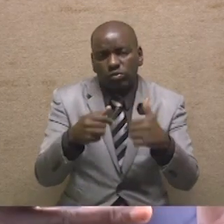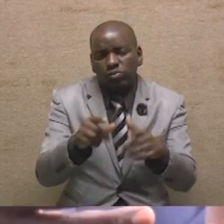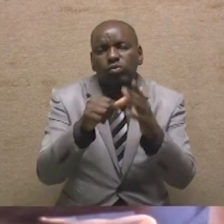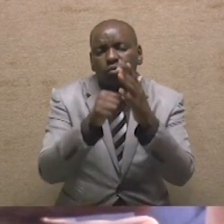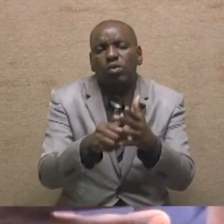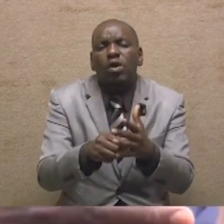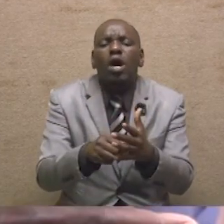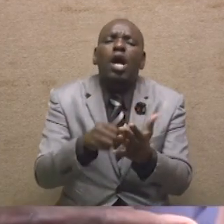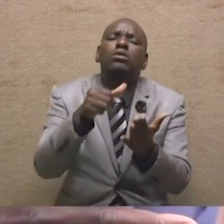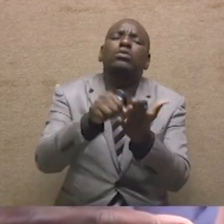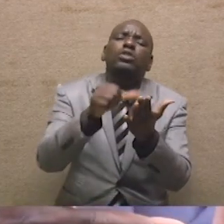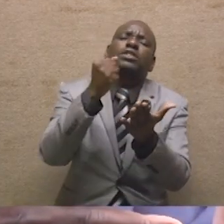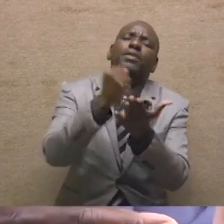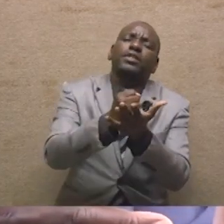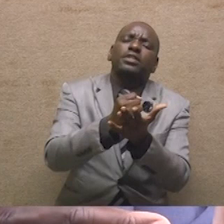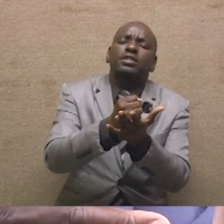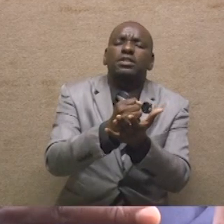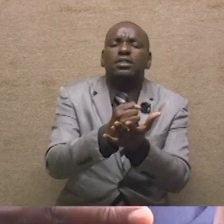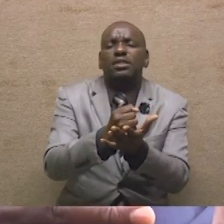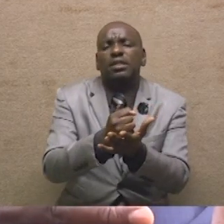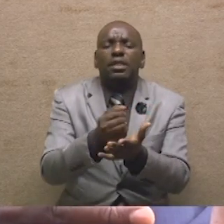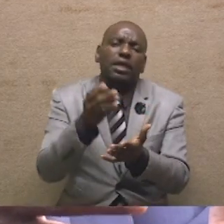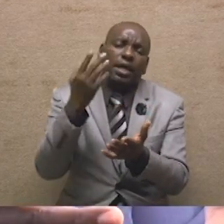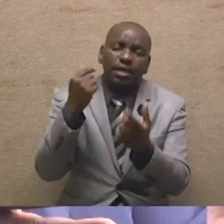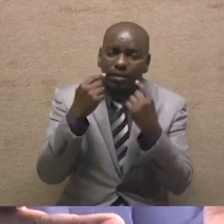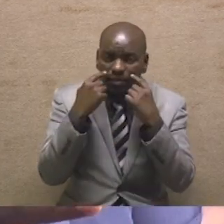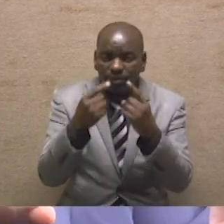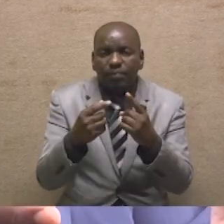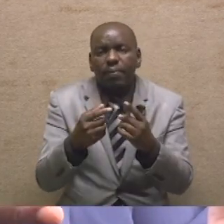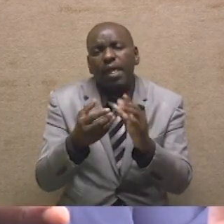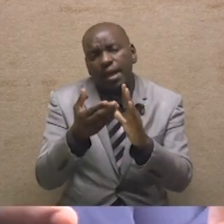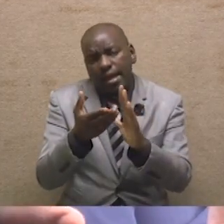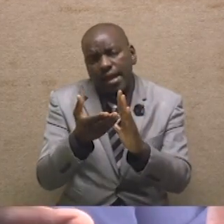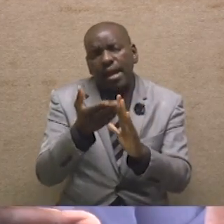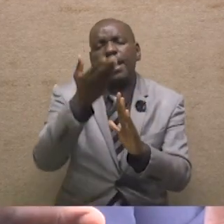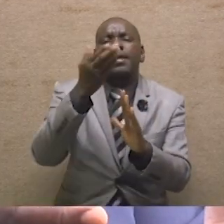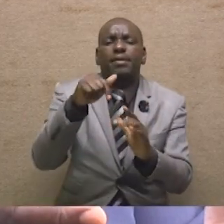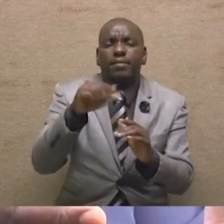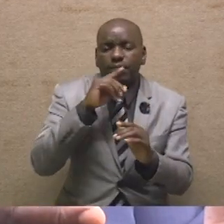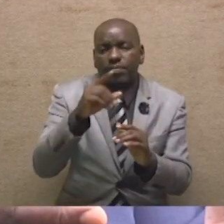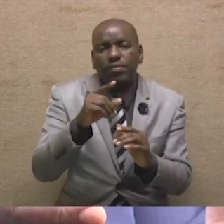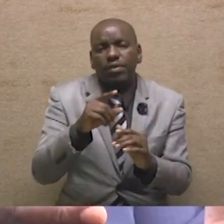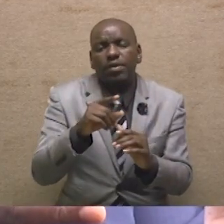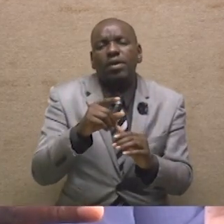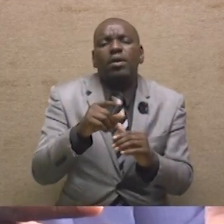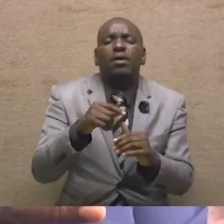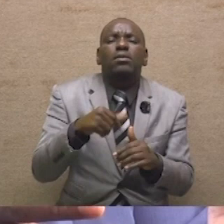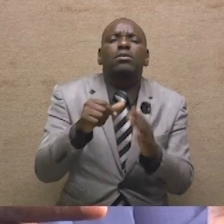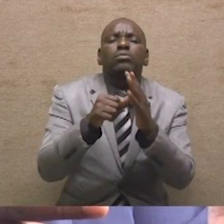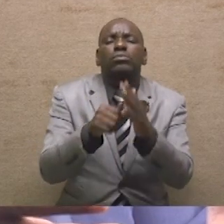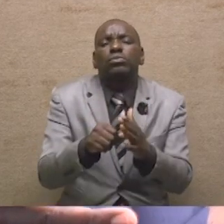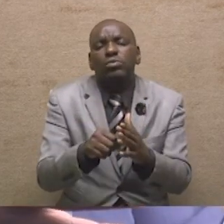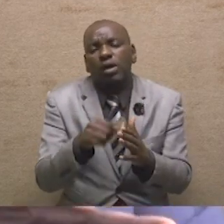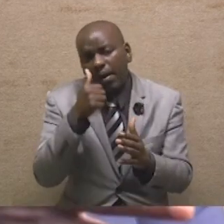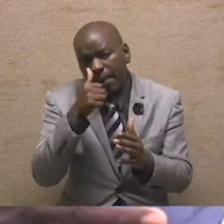original registration criteria was quite high and stiff, we ended up having lots